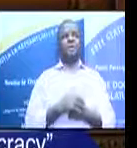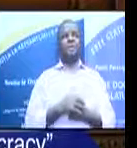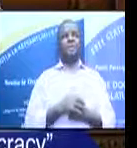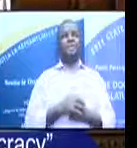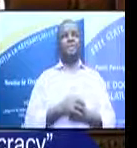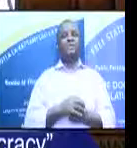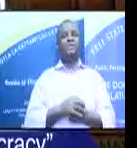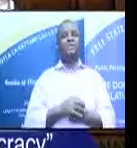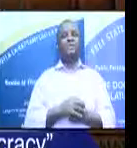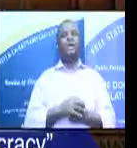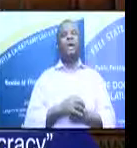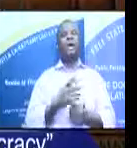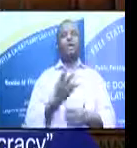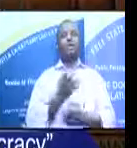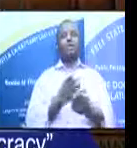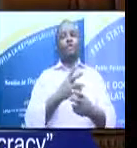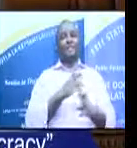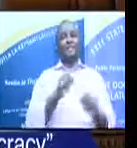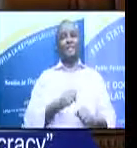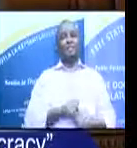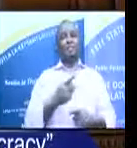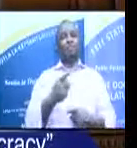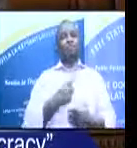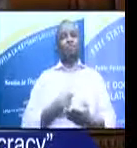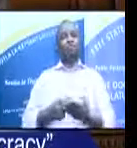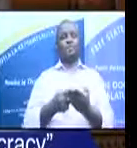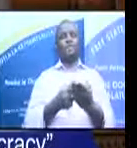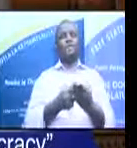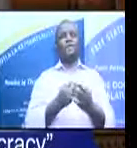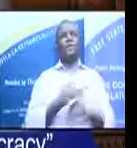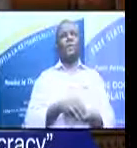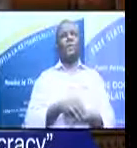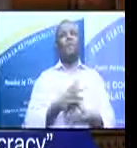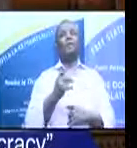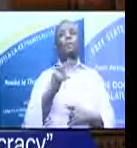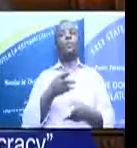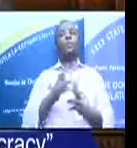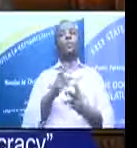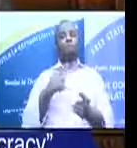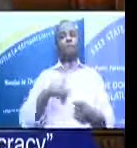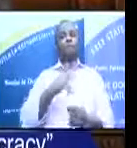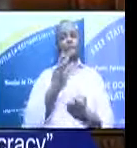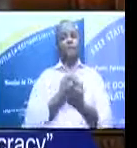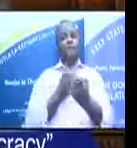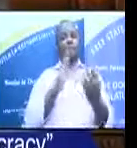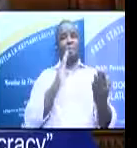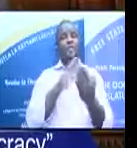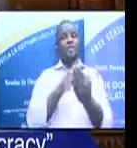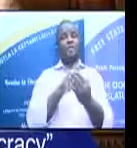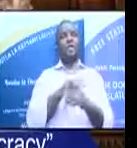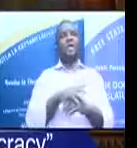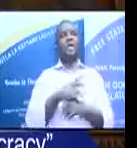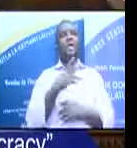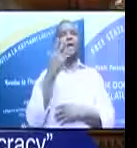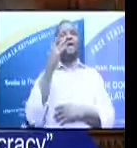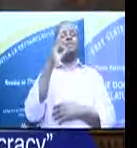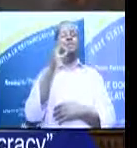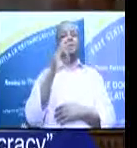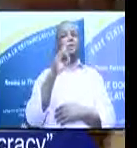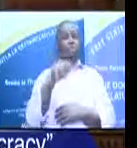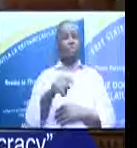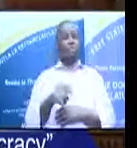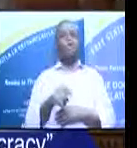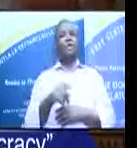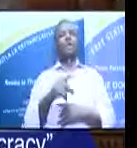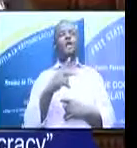engaging our economic system, including our approach to the economy. The state pharmaceutical company, it's an idea under discussions